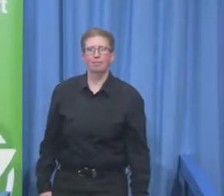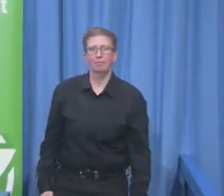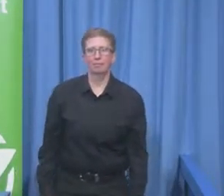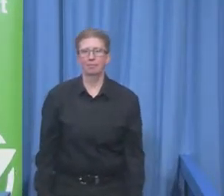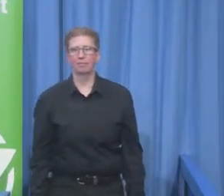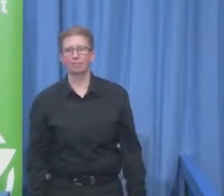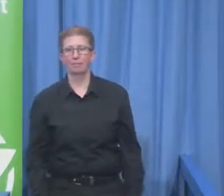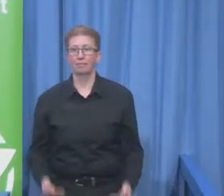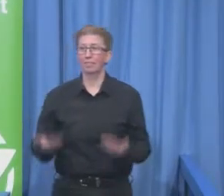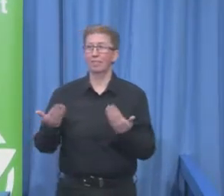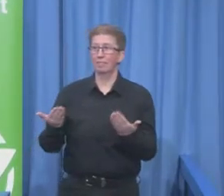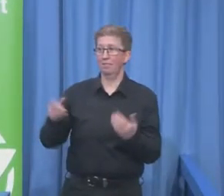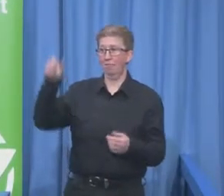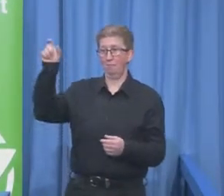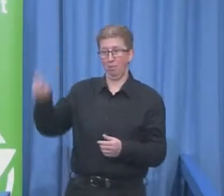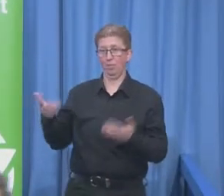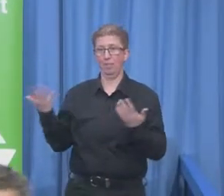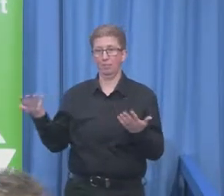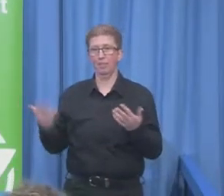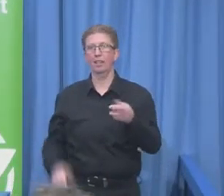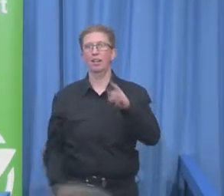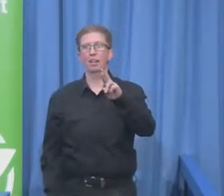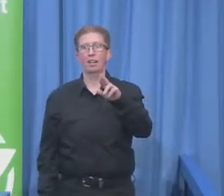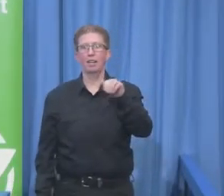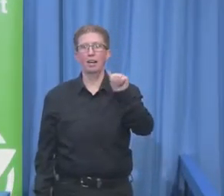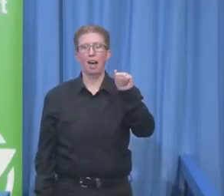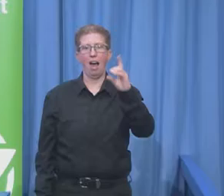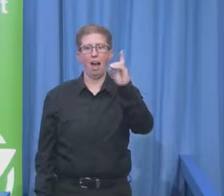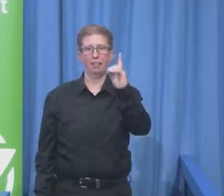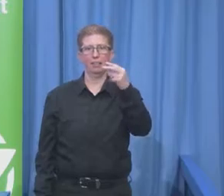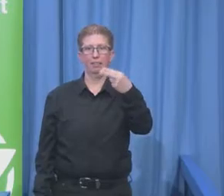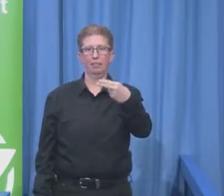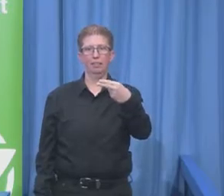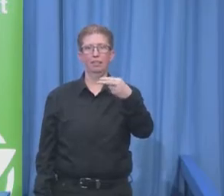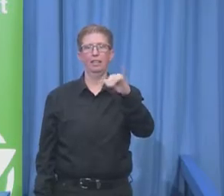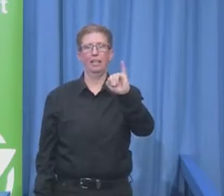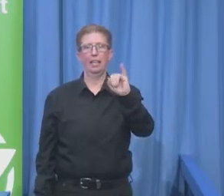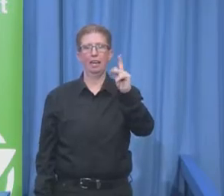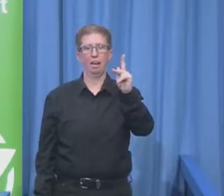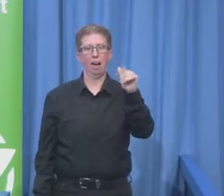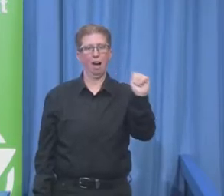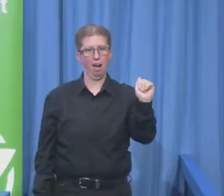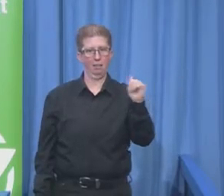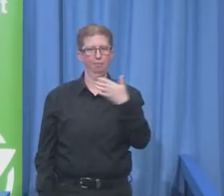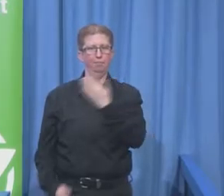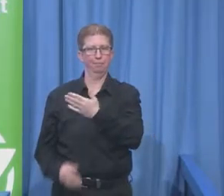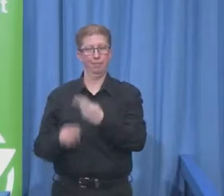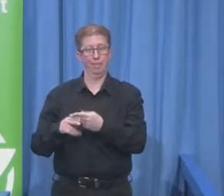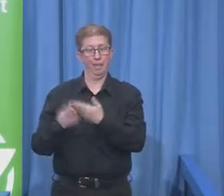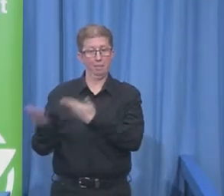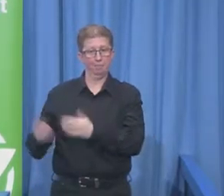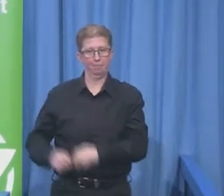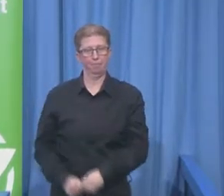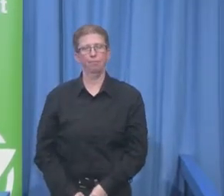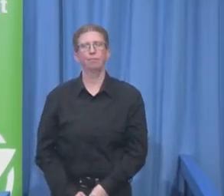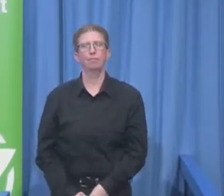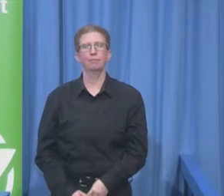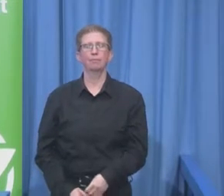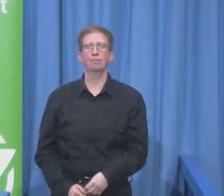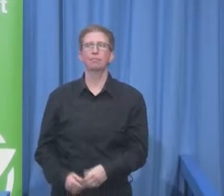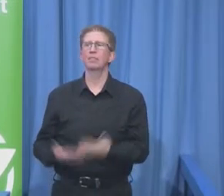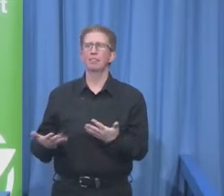interestingly, it's modeled as an impact investment enterprise, which assists persons with